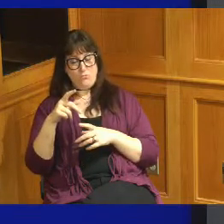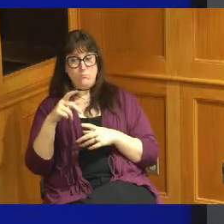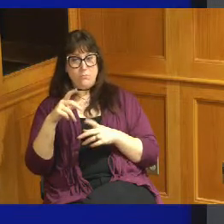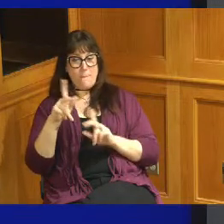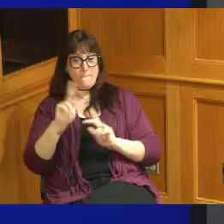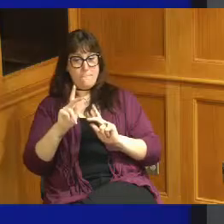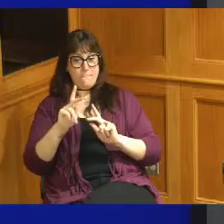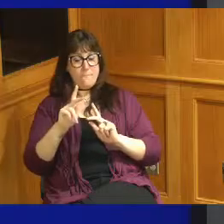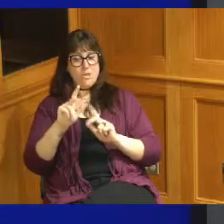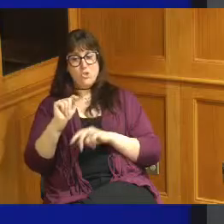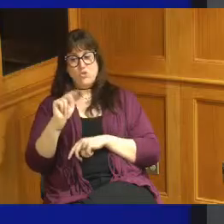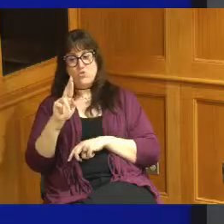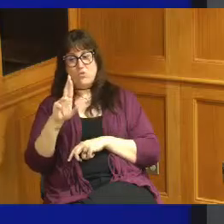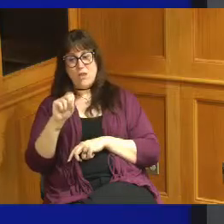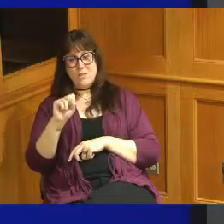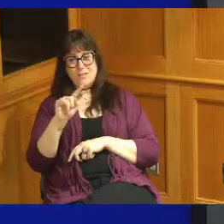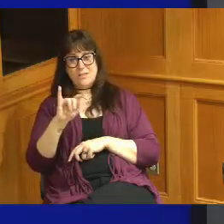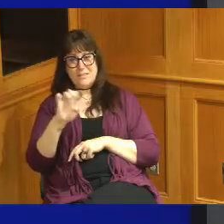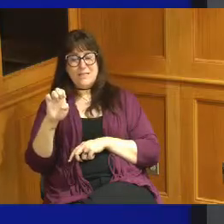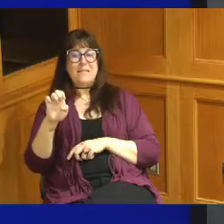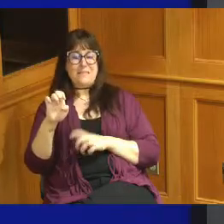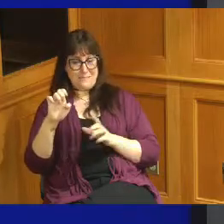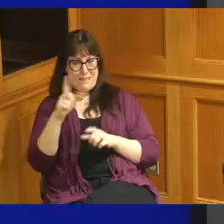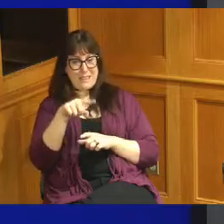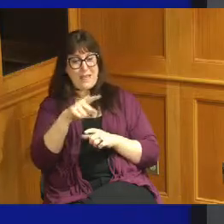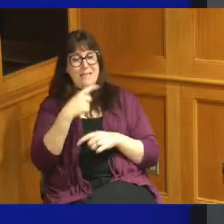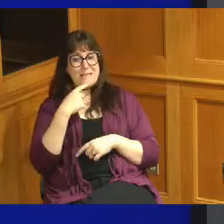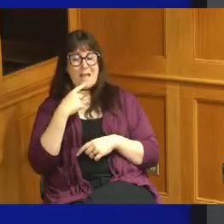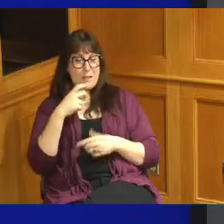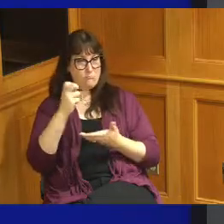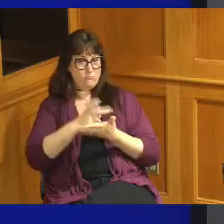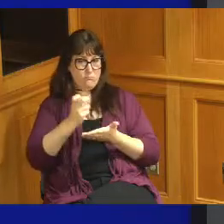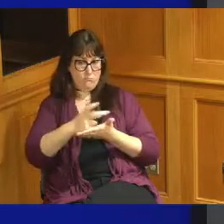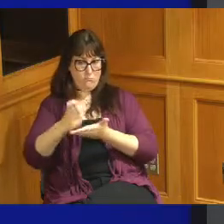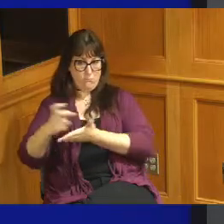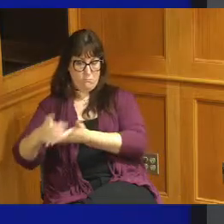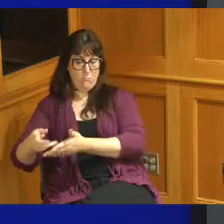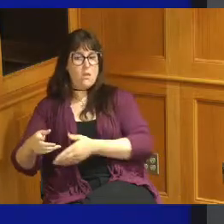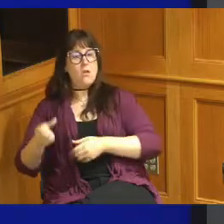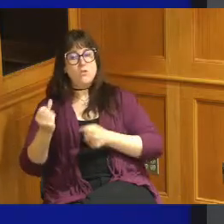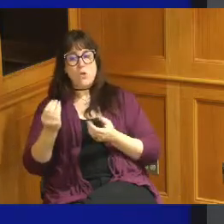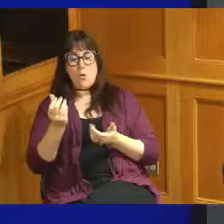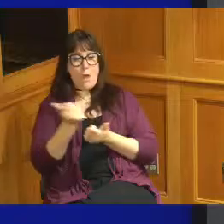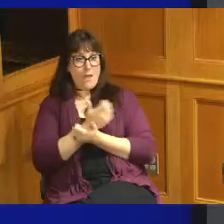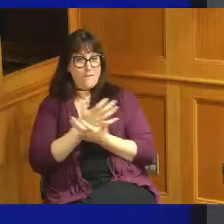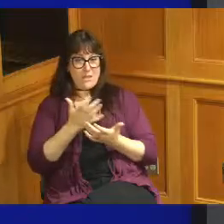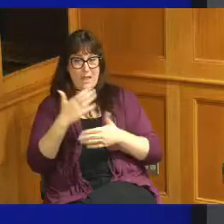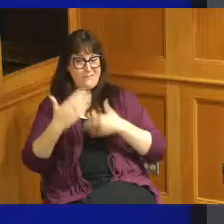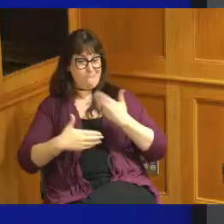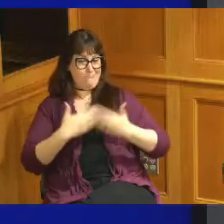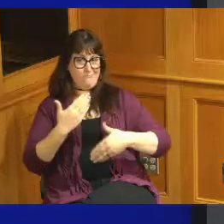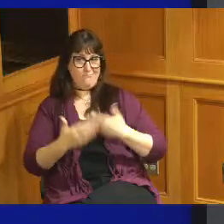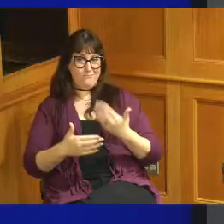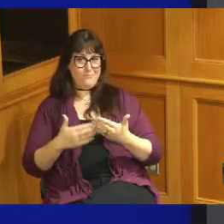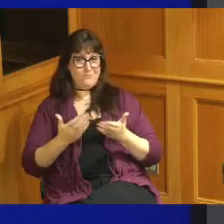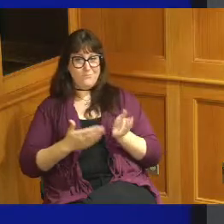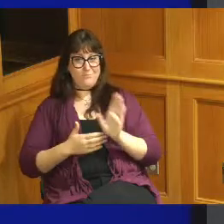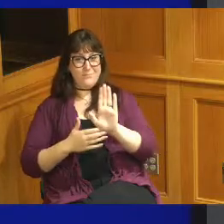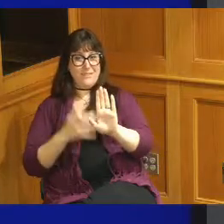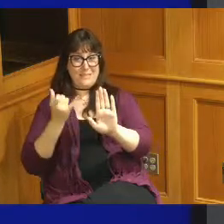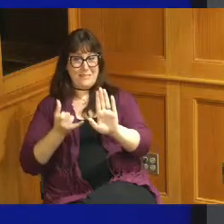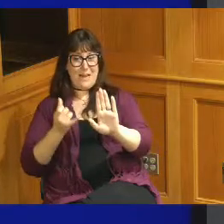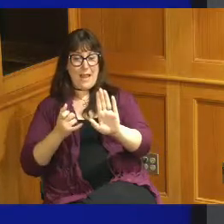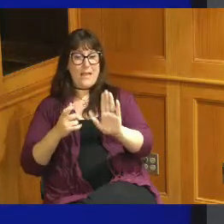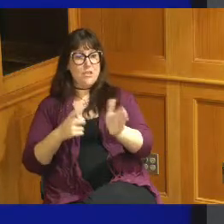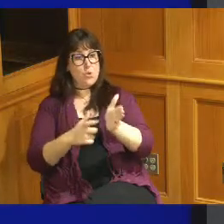And honestly, we've had no issues as it's gone through the entire zone change process. So this is before you today with a recommendation of